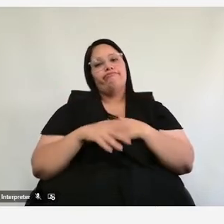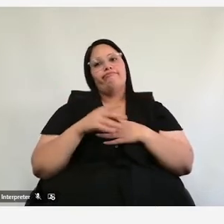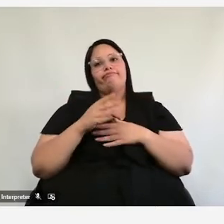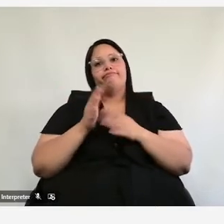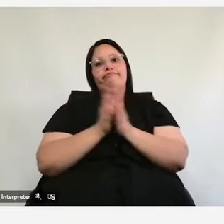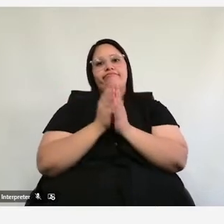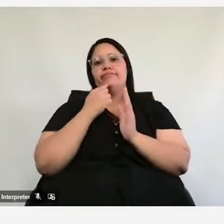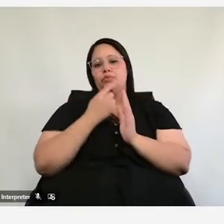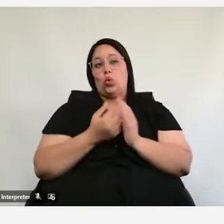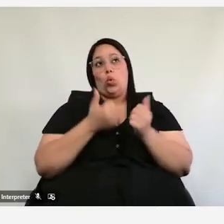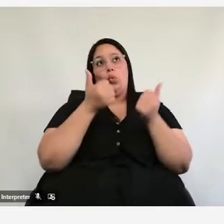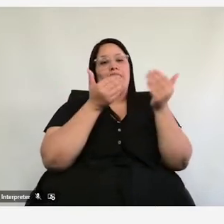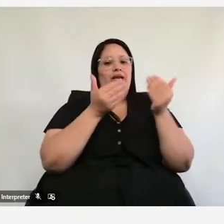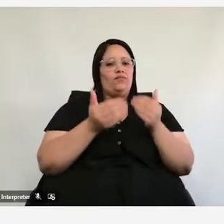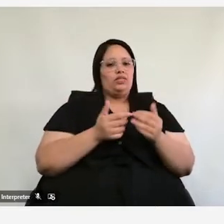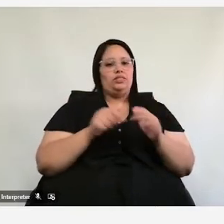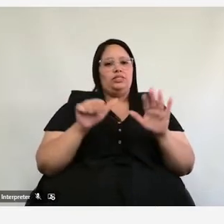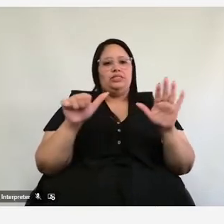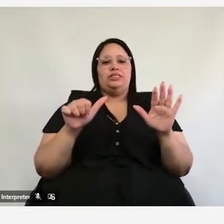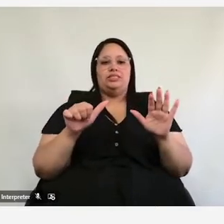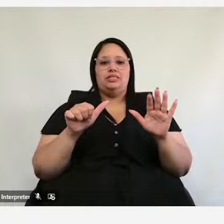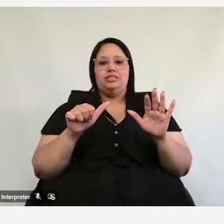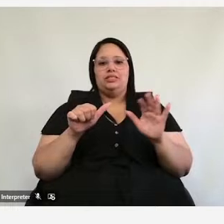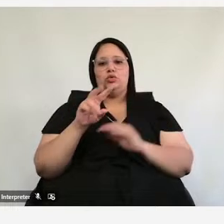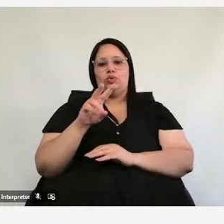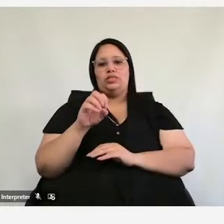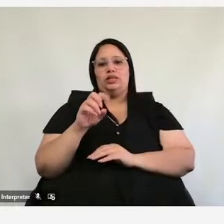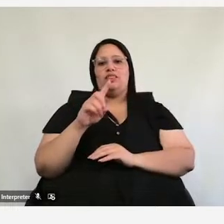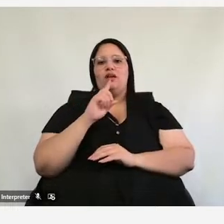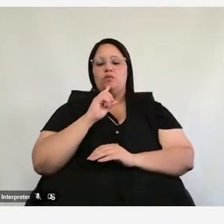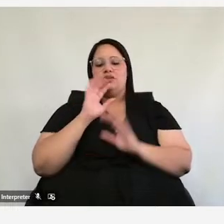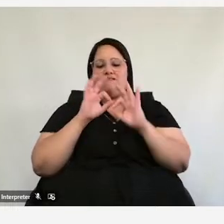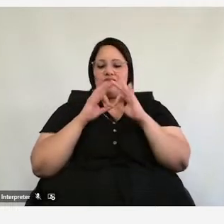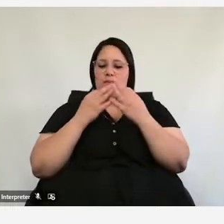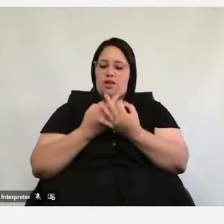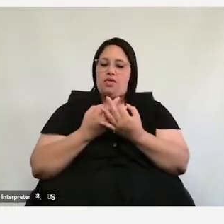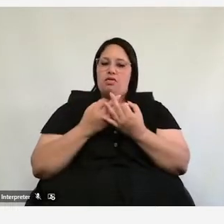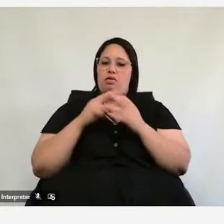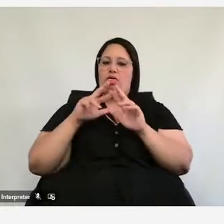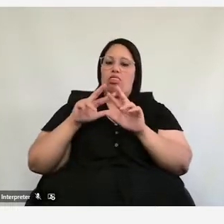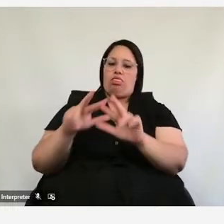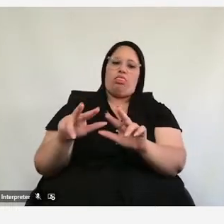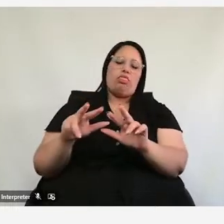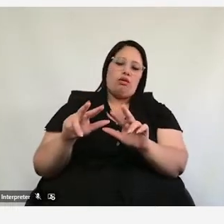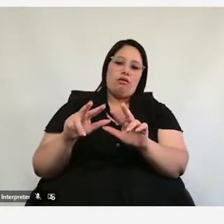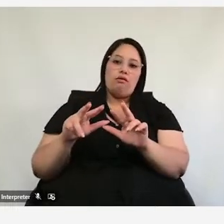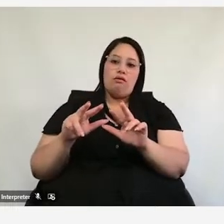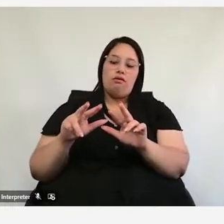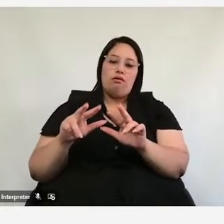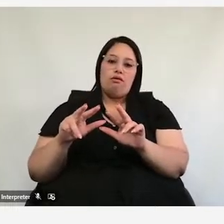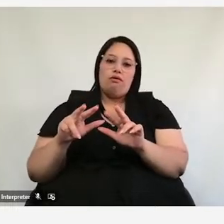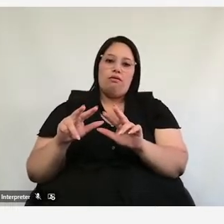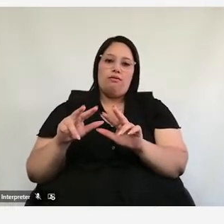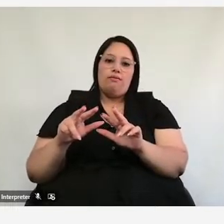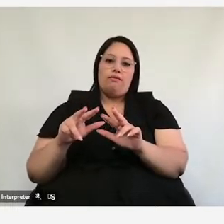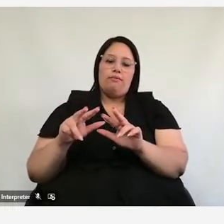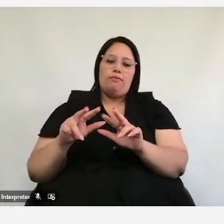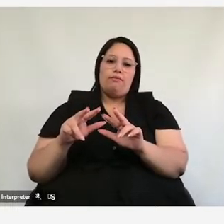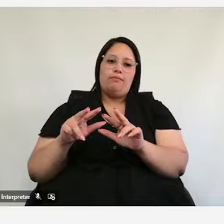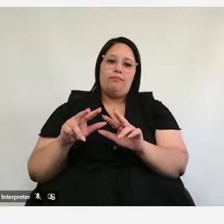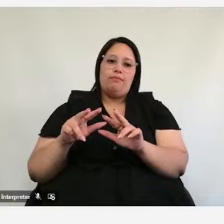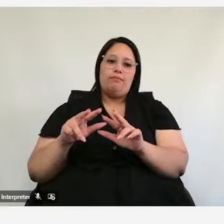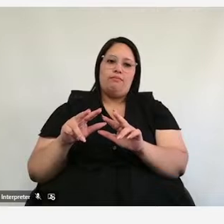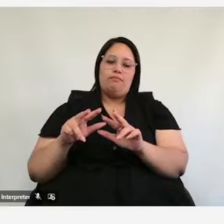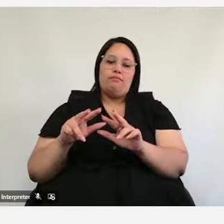governance, 620,000 families are neglected on the housing waiting